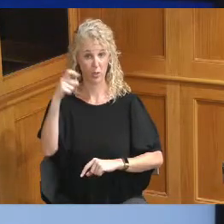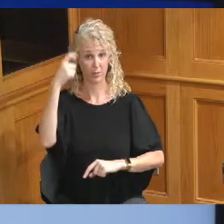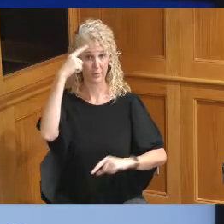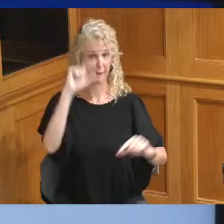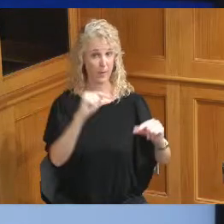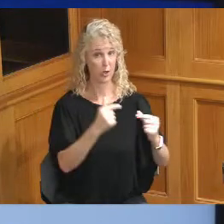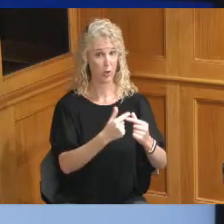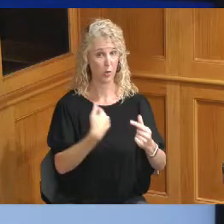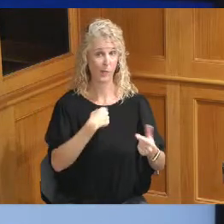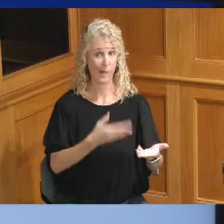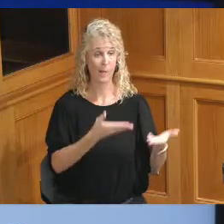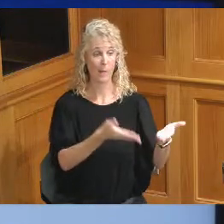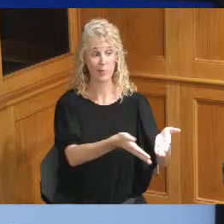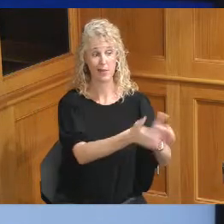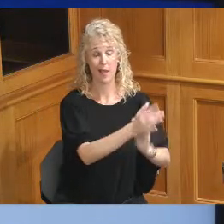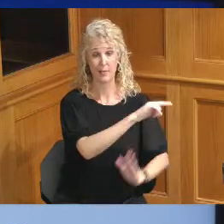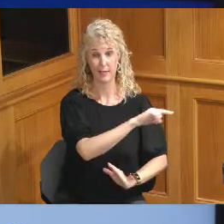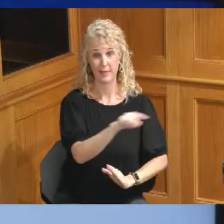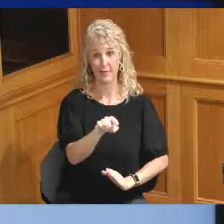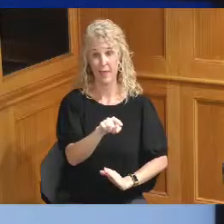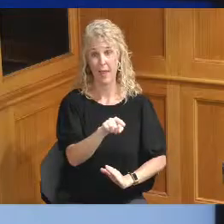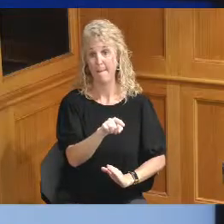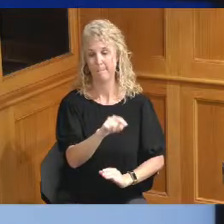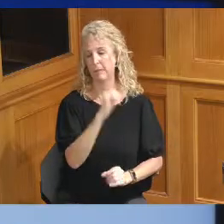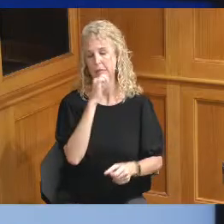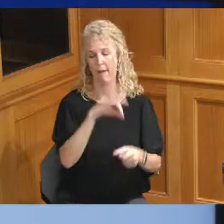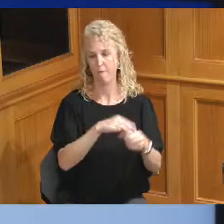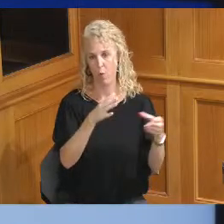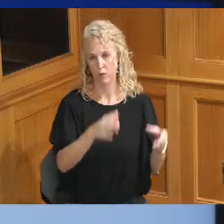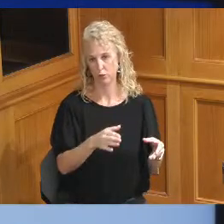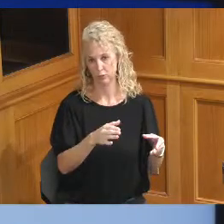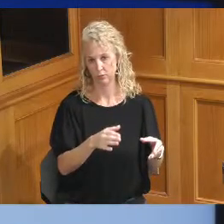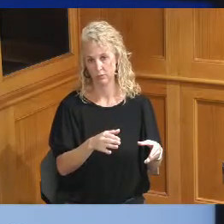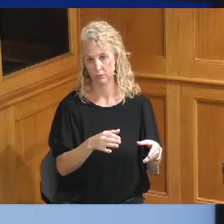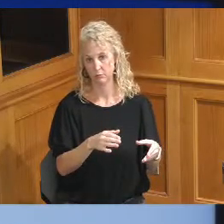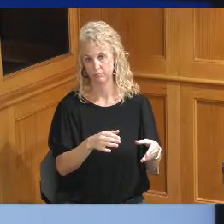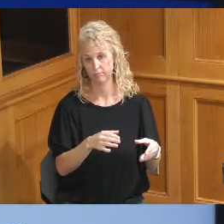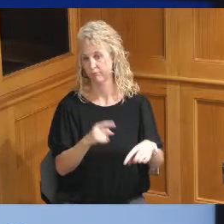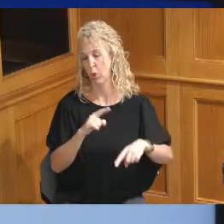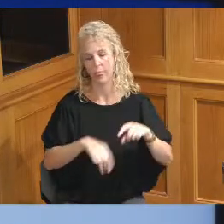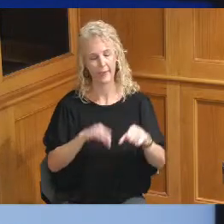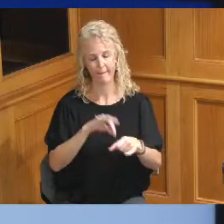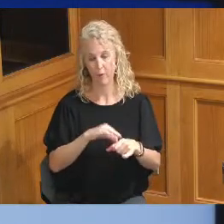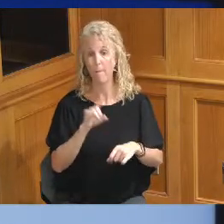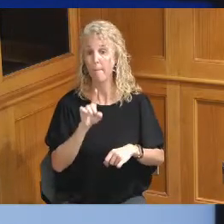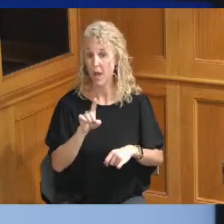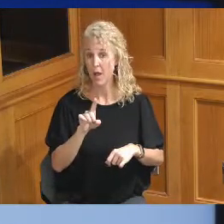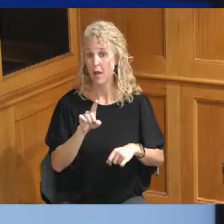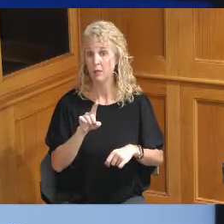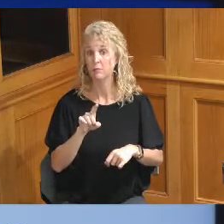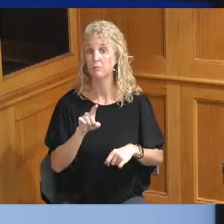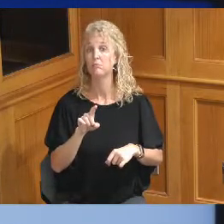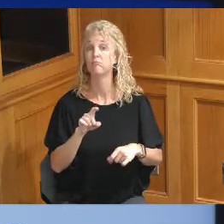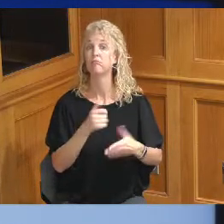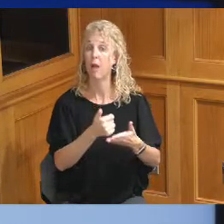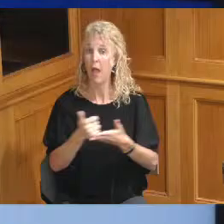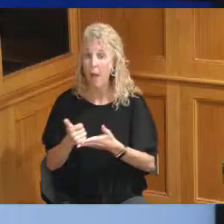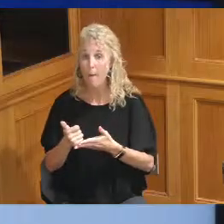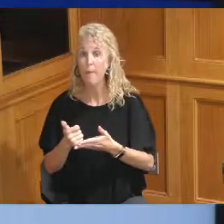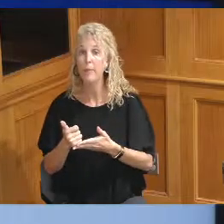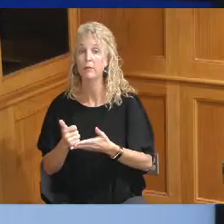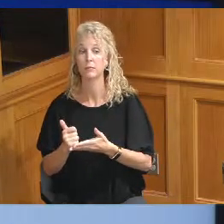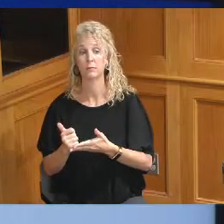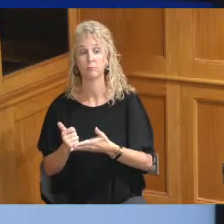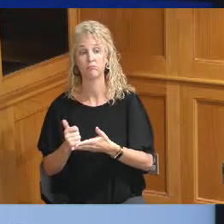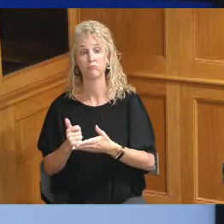we're proposing for them to be added as ex officio members. So they will not have voting rights, but they will be able to help us connect the work that's